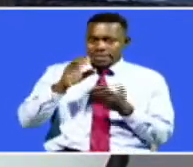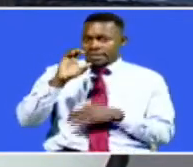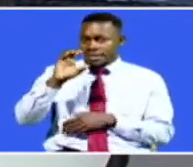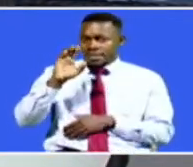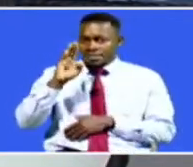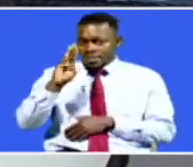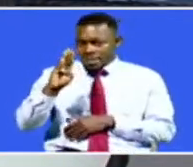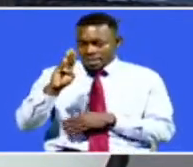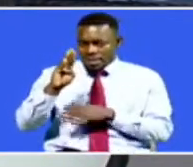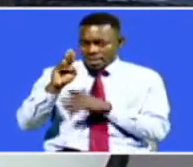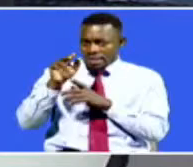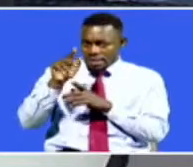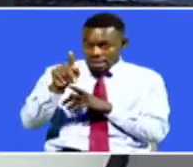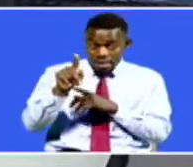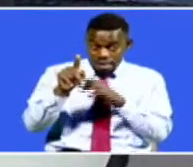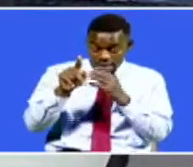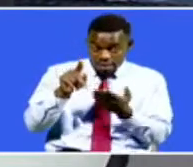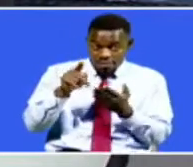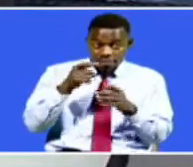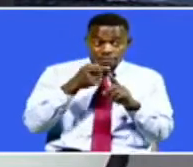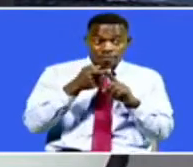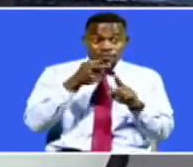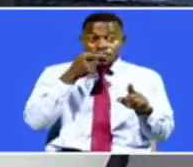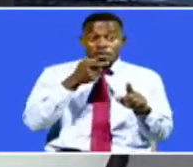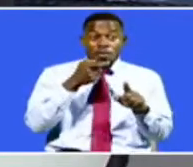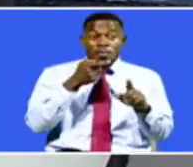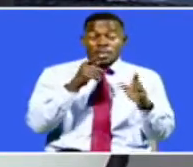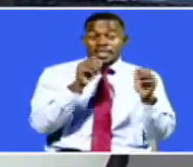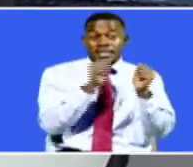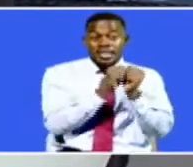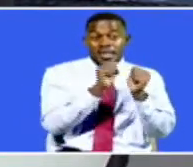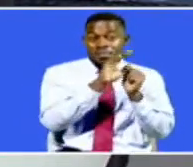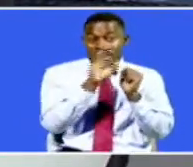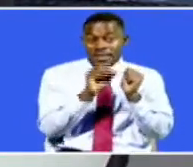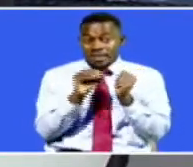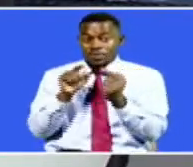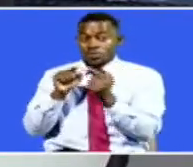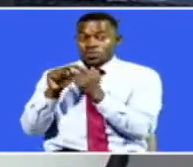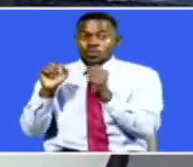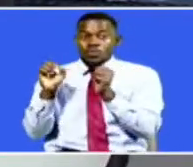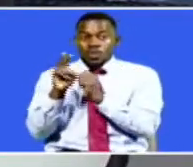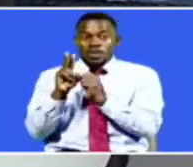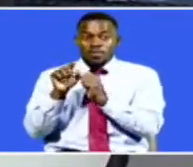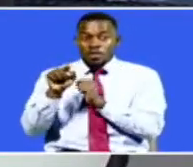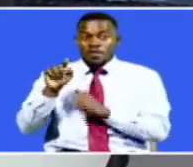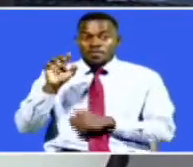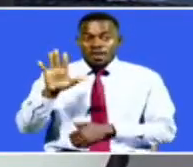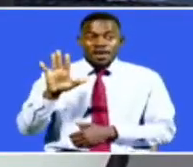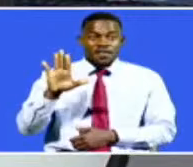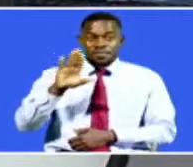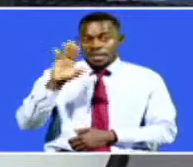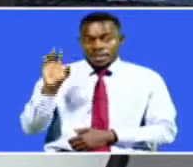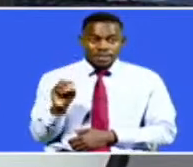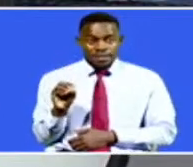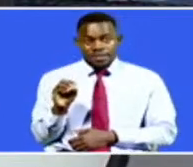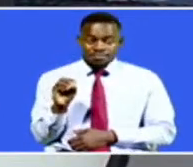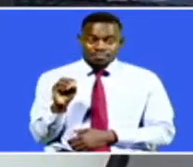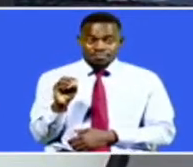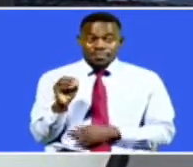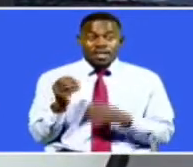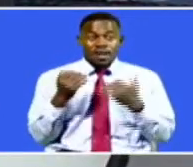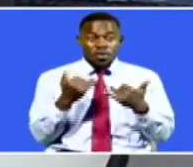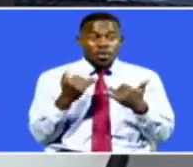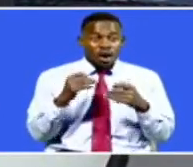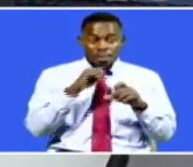12.5%, noting that this will ensure that inflationary expectations remain anchored while setting inflation on